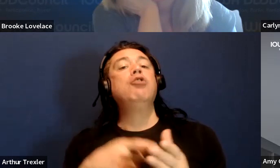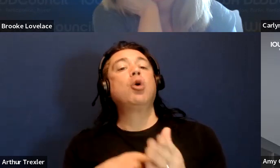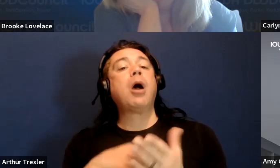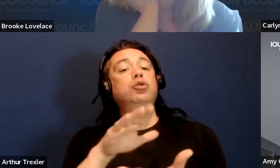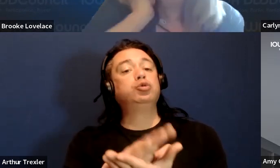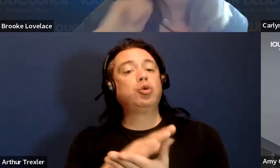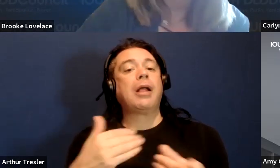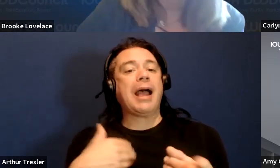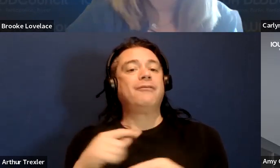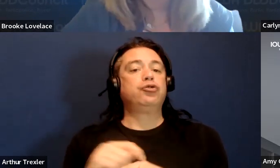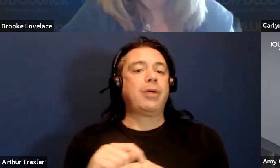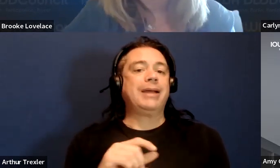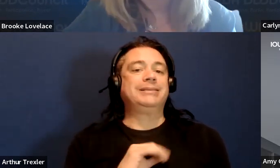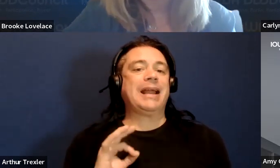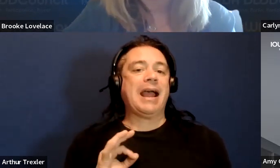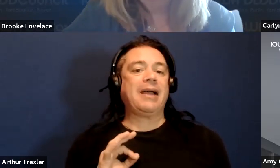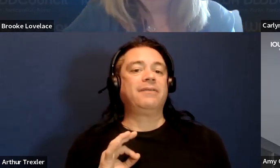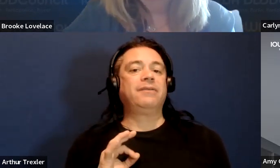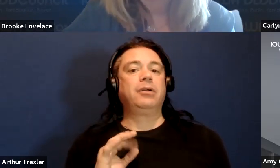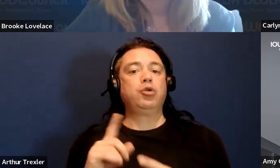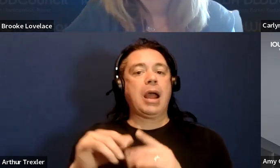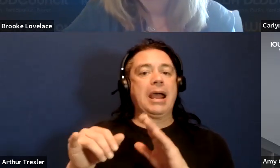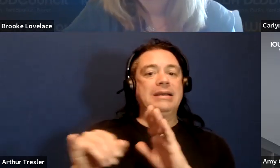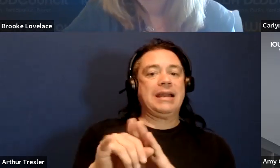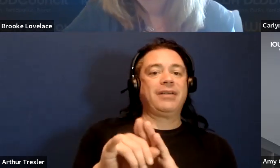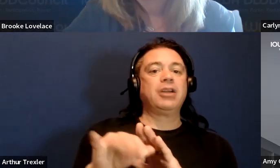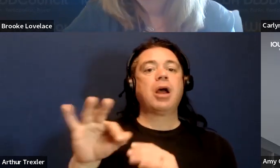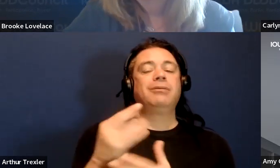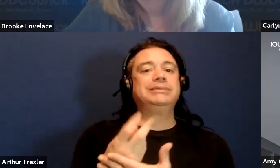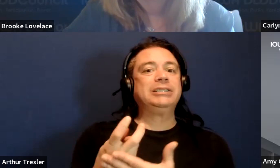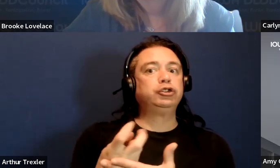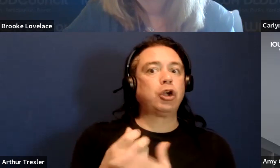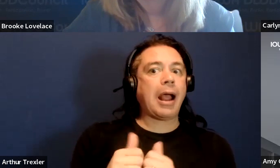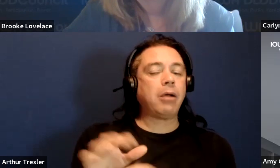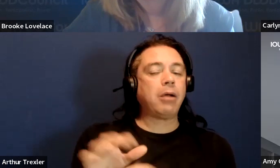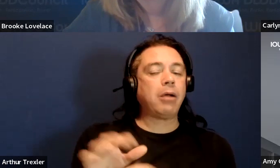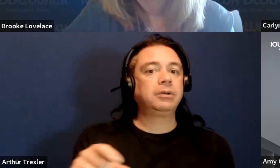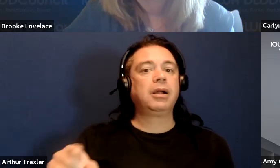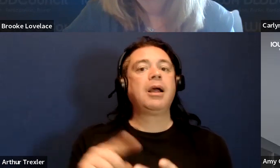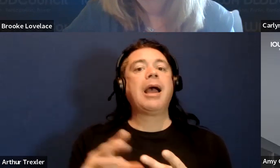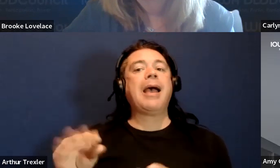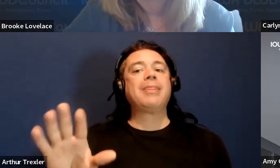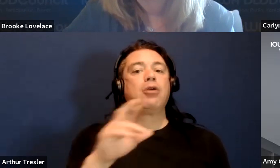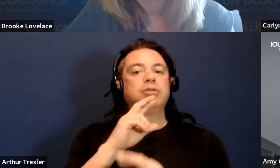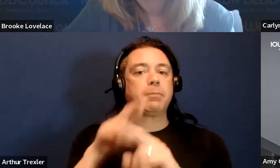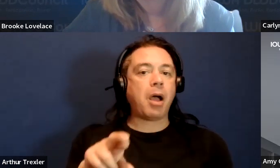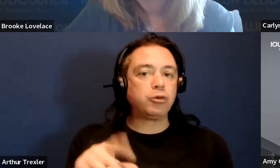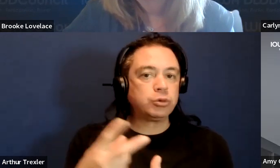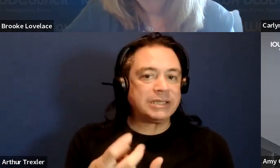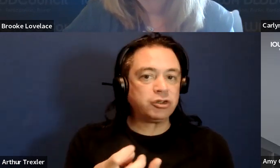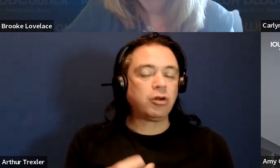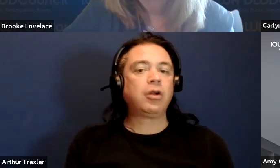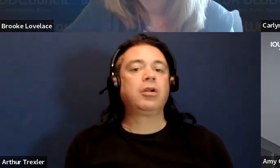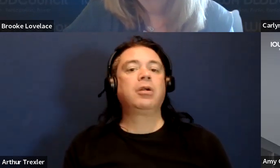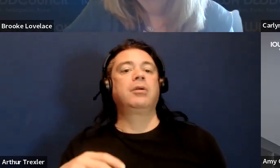schools to have trained staff in the identification of seizures and the response and administration